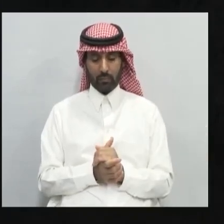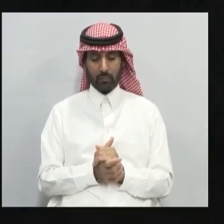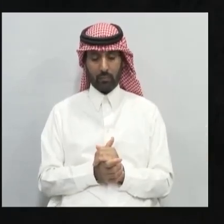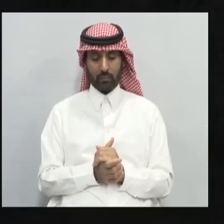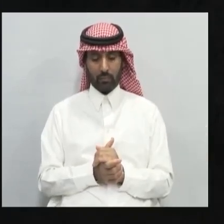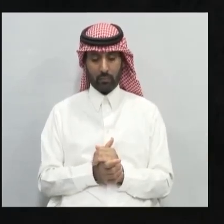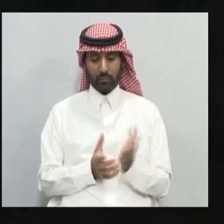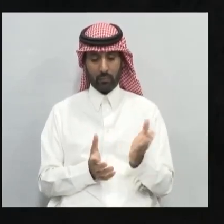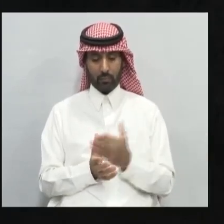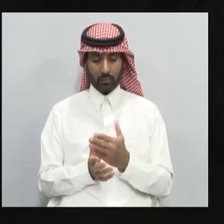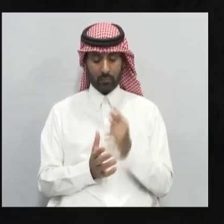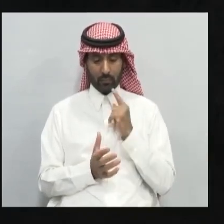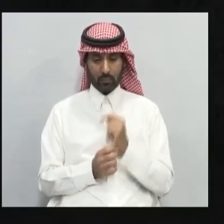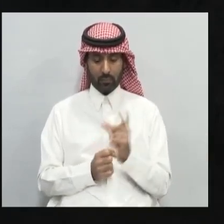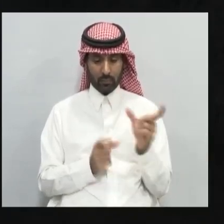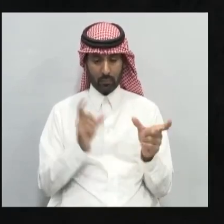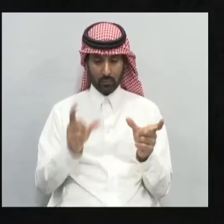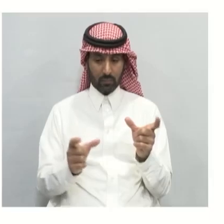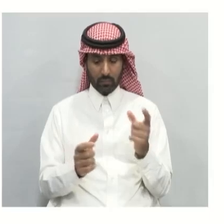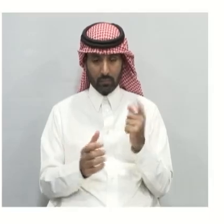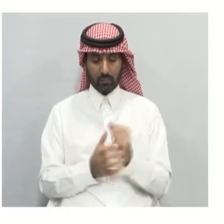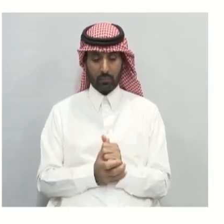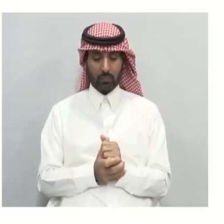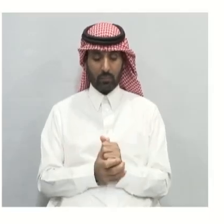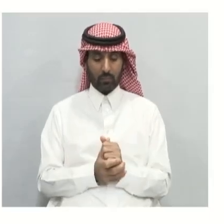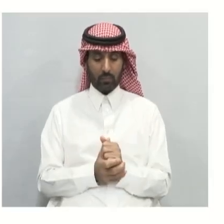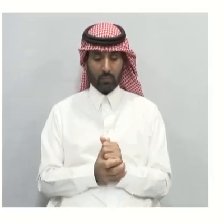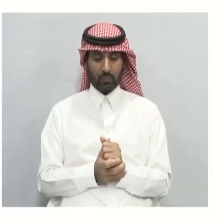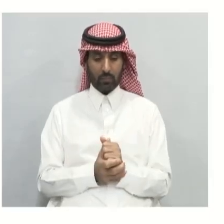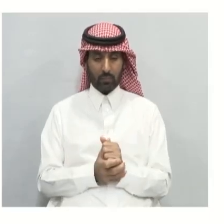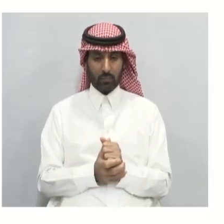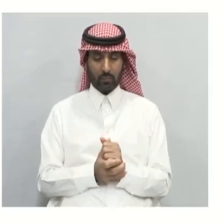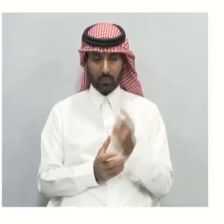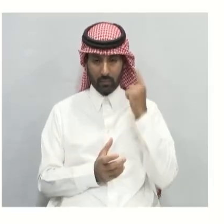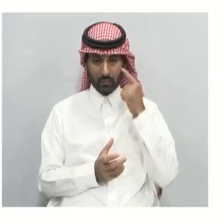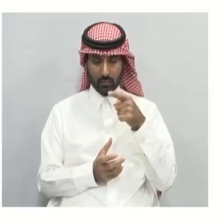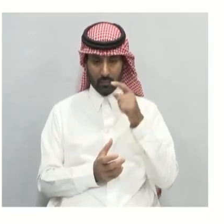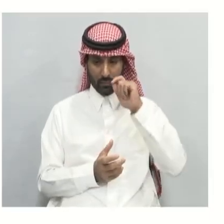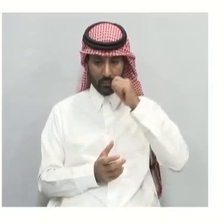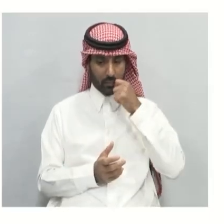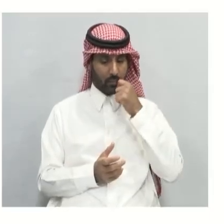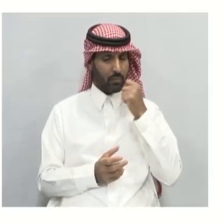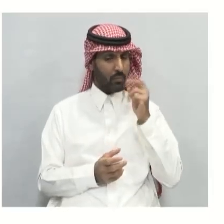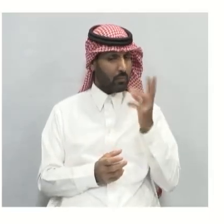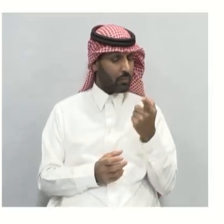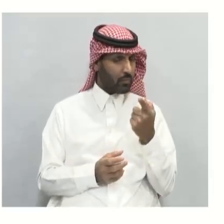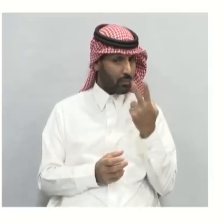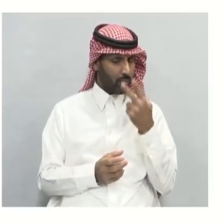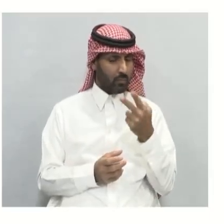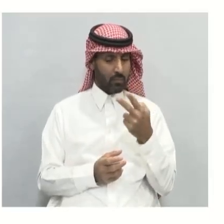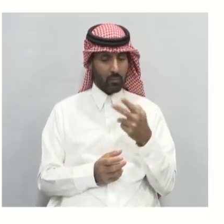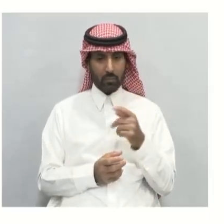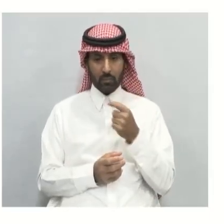Okay, this is for the conditions. Let's look at this man. What do you think? Let's try